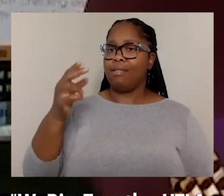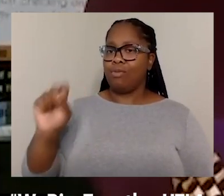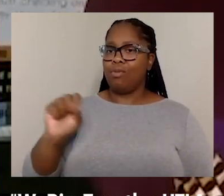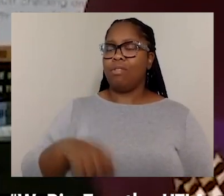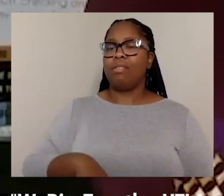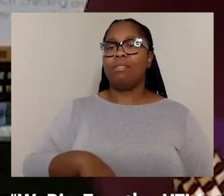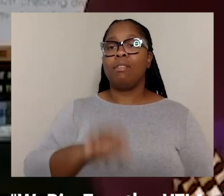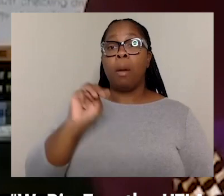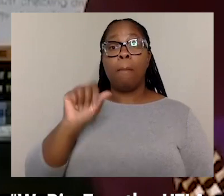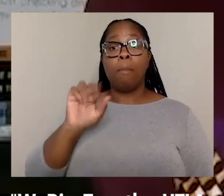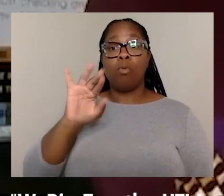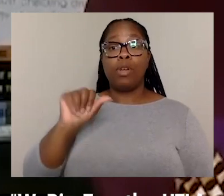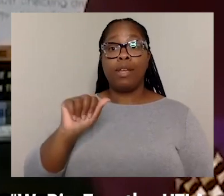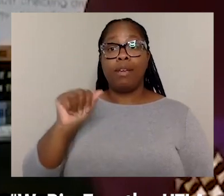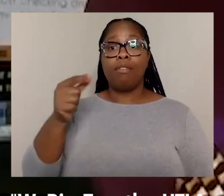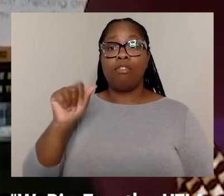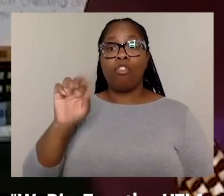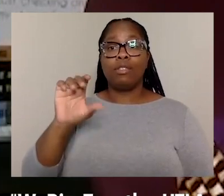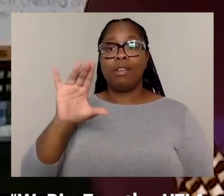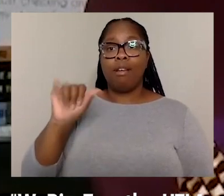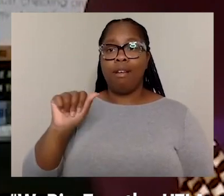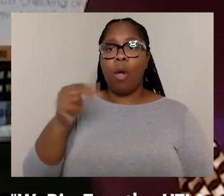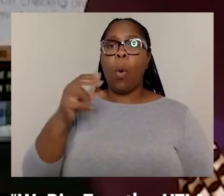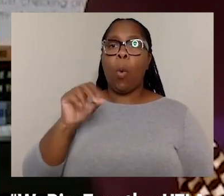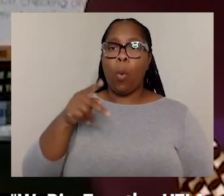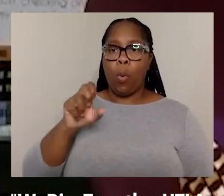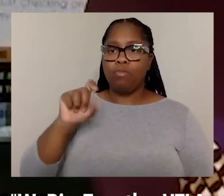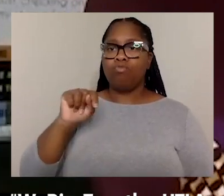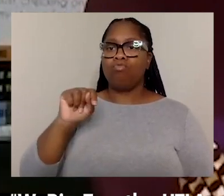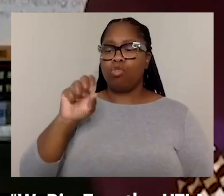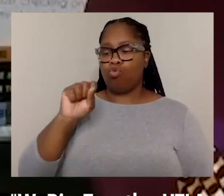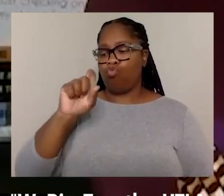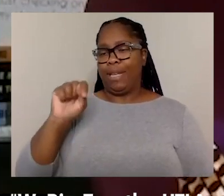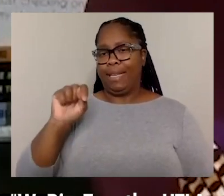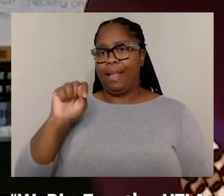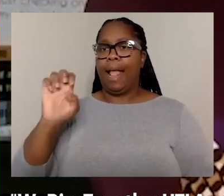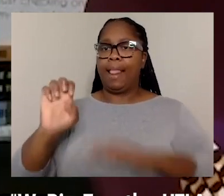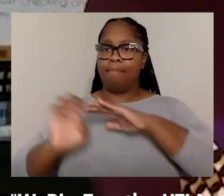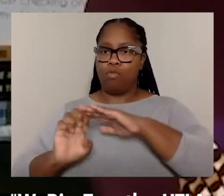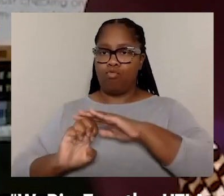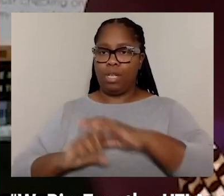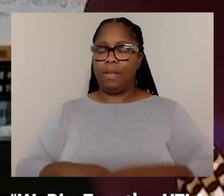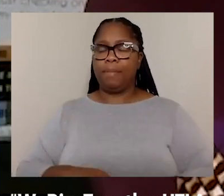Maria Garcia, Hope Street Elementary.